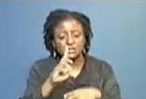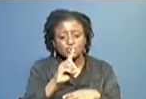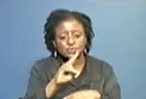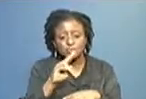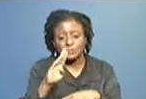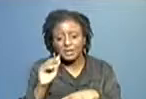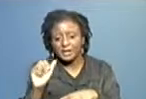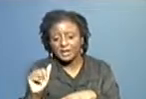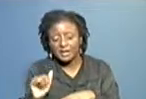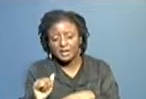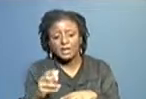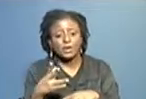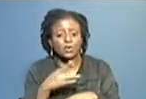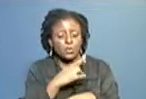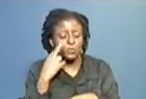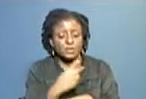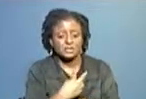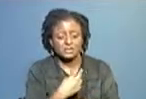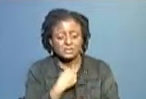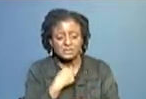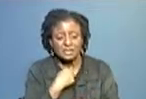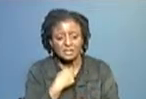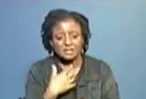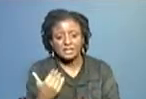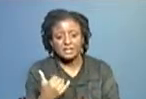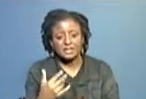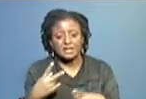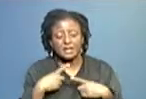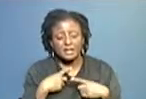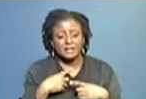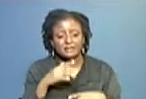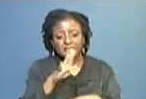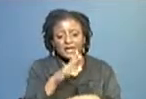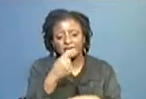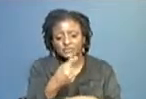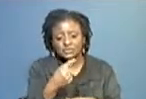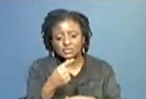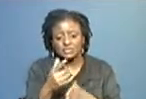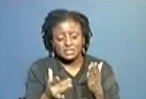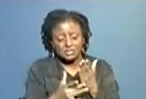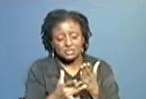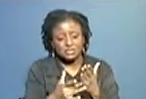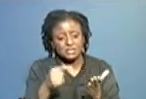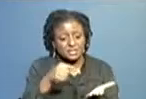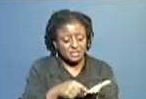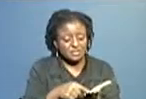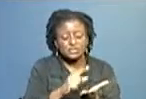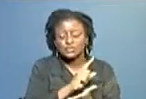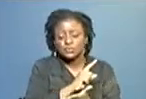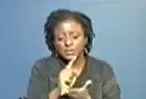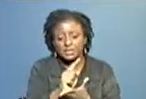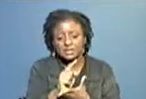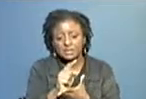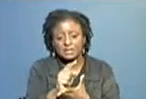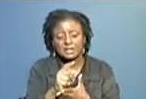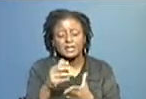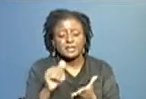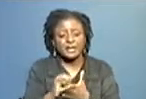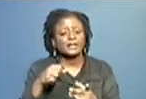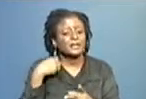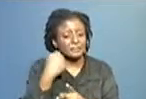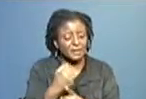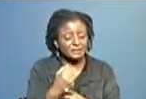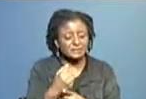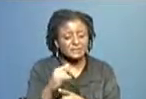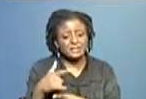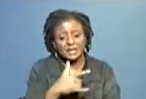the United States introduced its rollout of 5G technology this week in certain cities, which impacted air